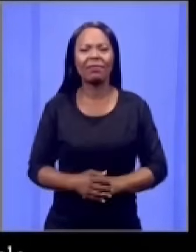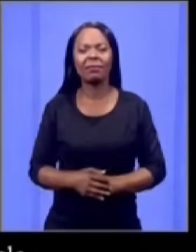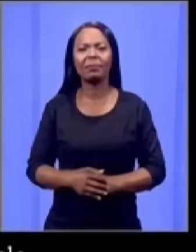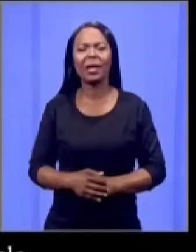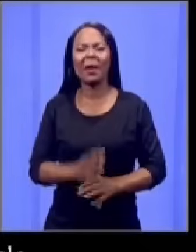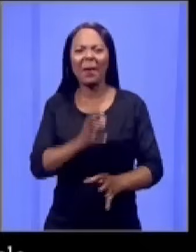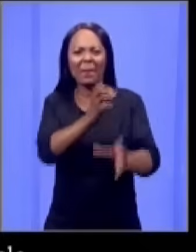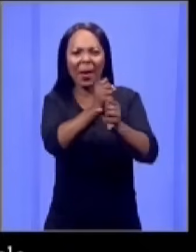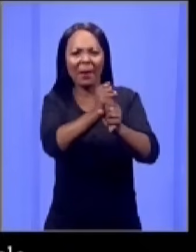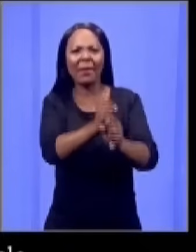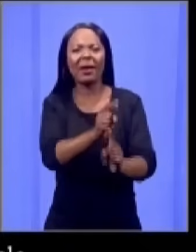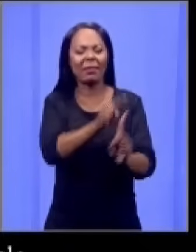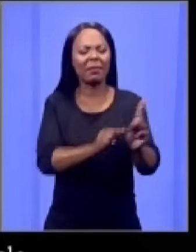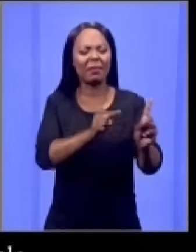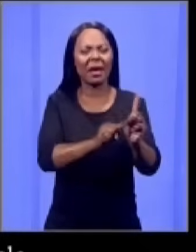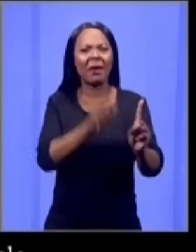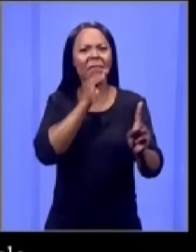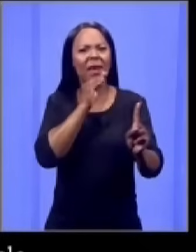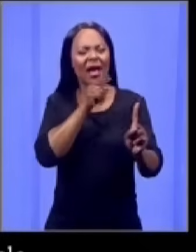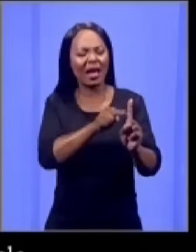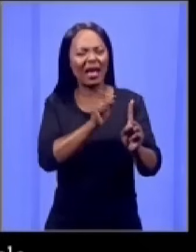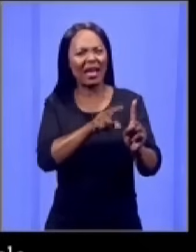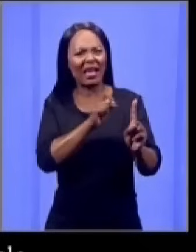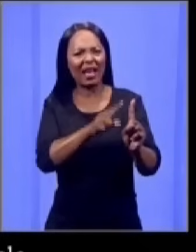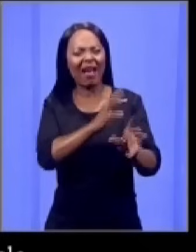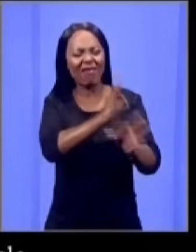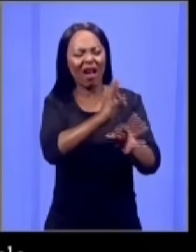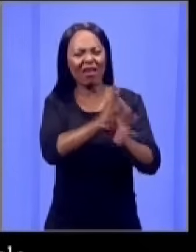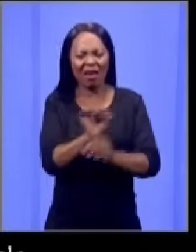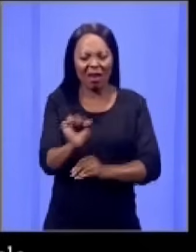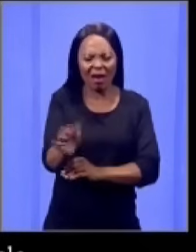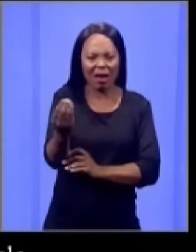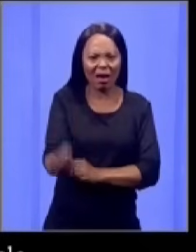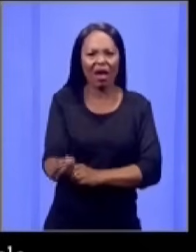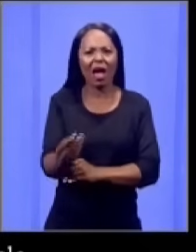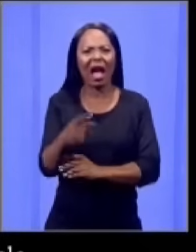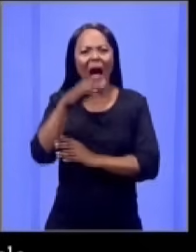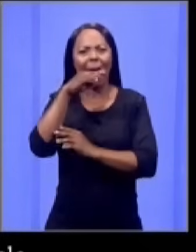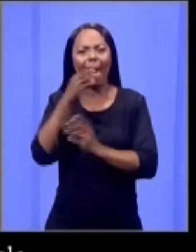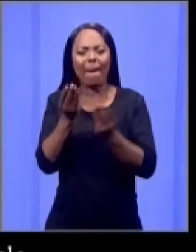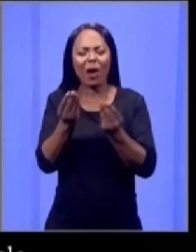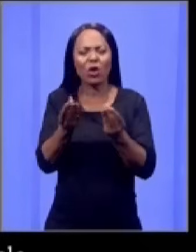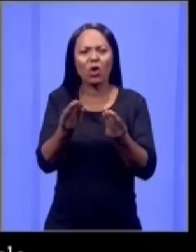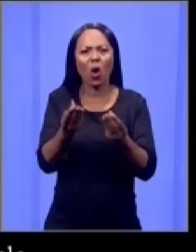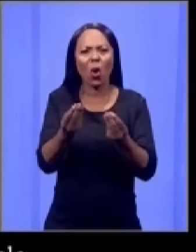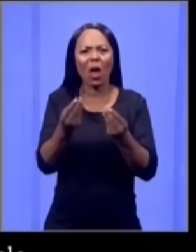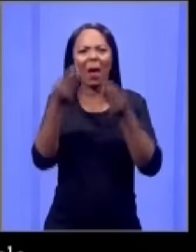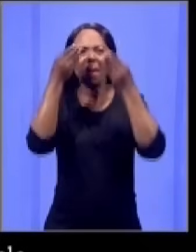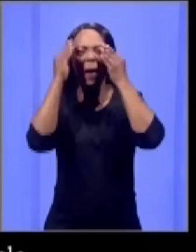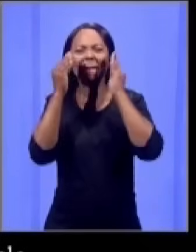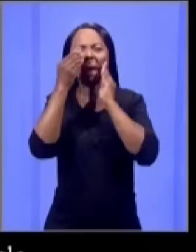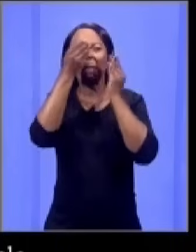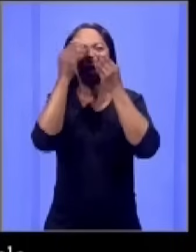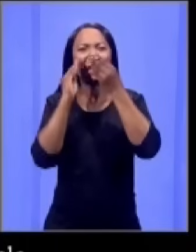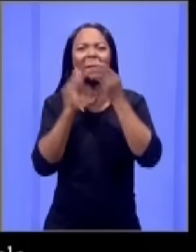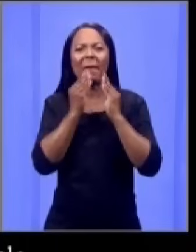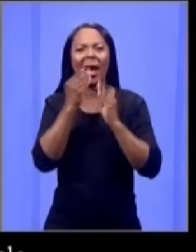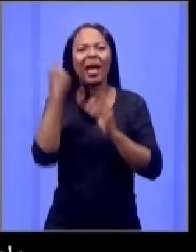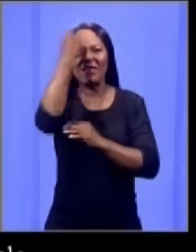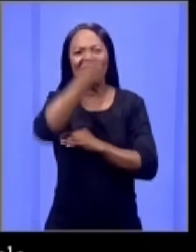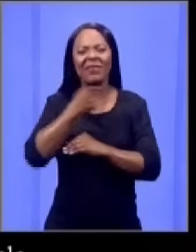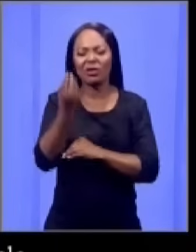hlokomela hore o mo tshasitse le ka tlu mona sefahlehong jwale ile ba dintho tse leng hore